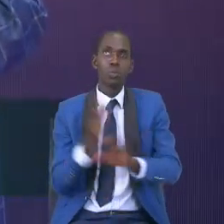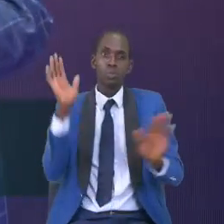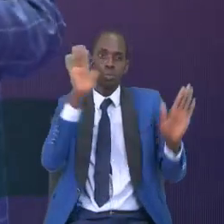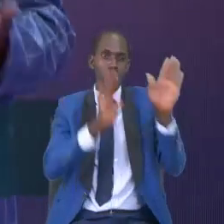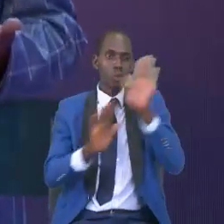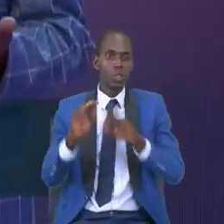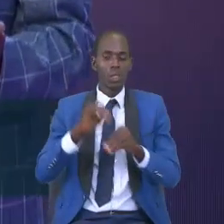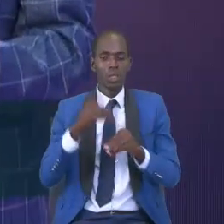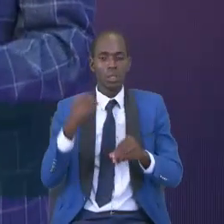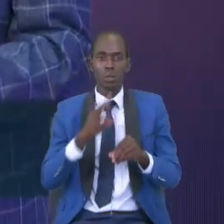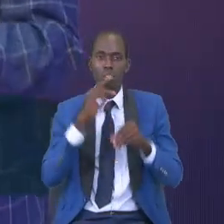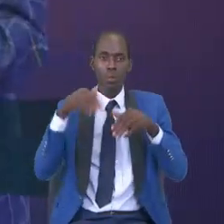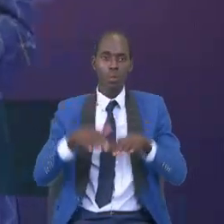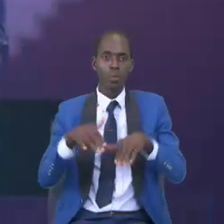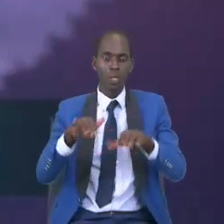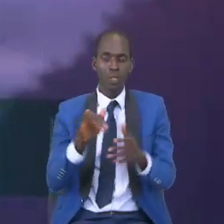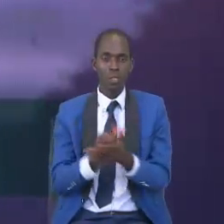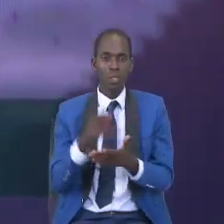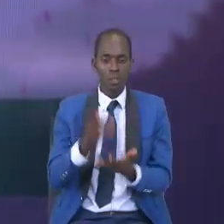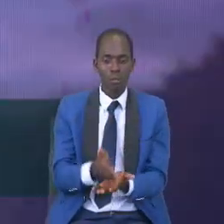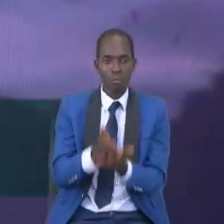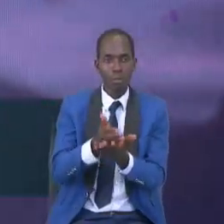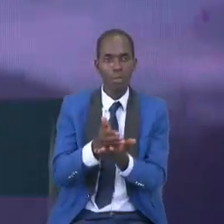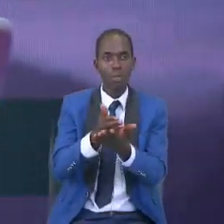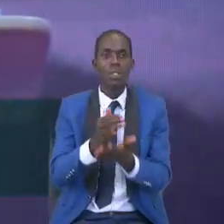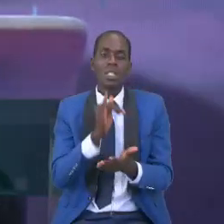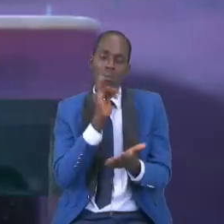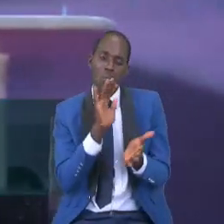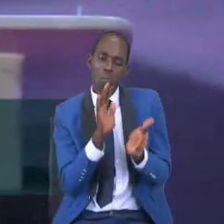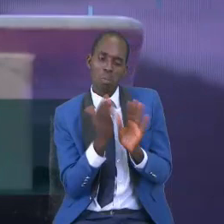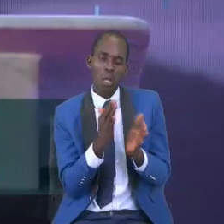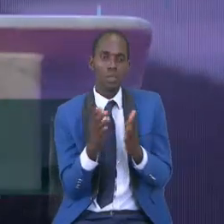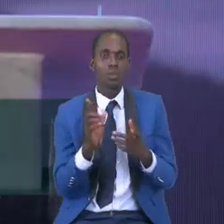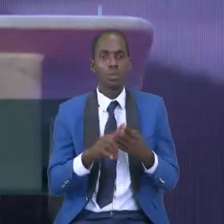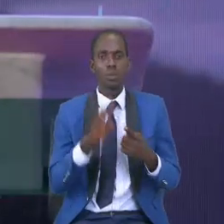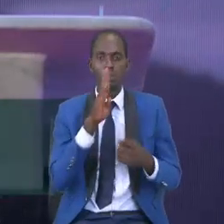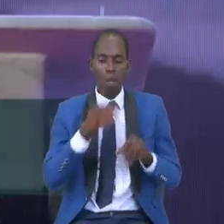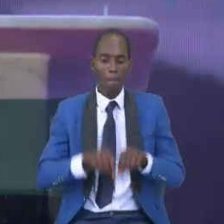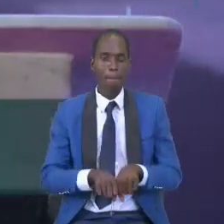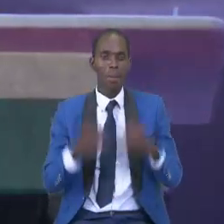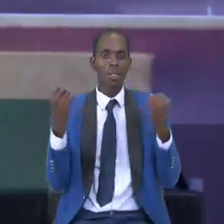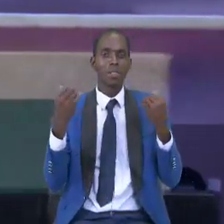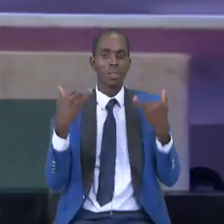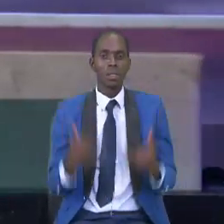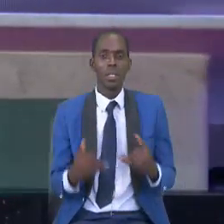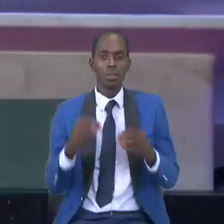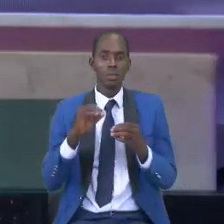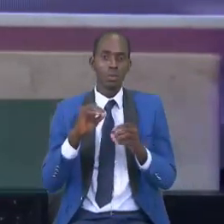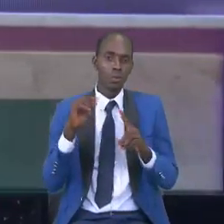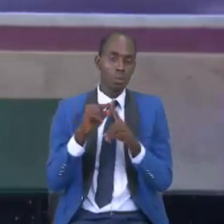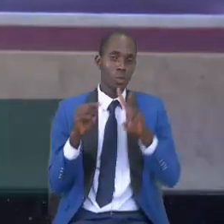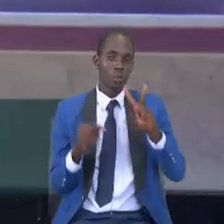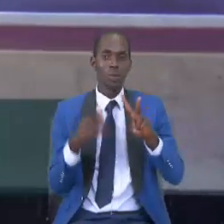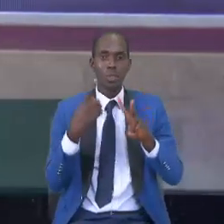that the ship was like to be broken. We're coming to this point now, is the perishable